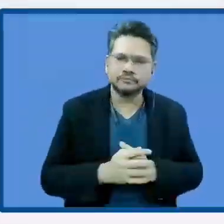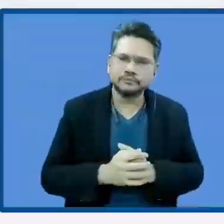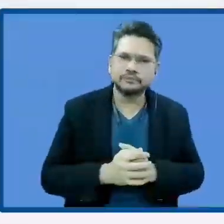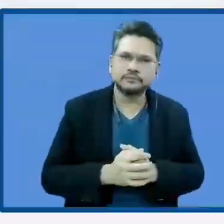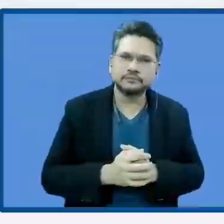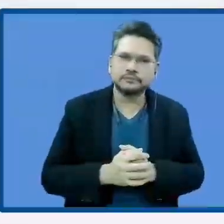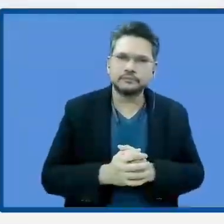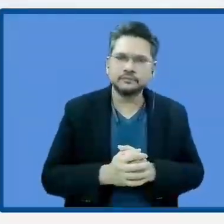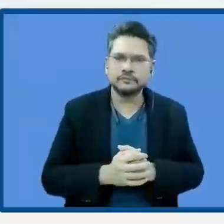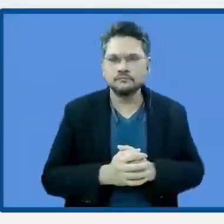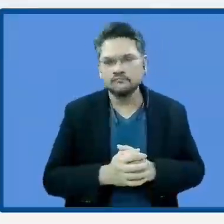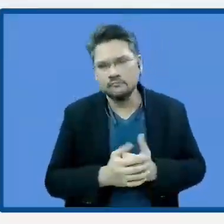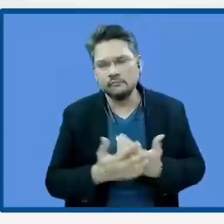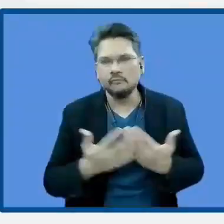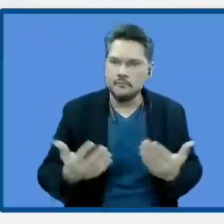and I hope